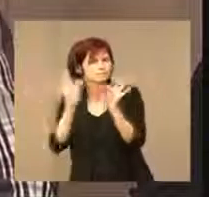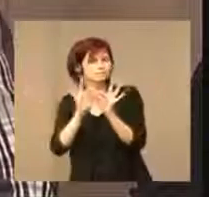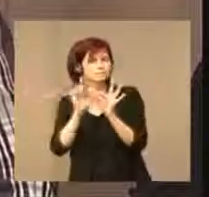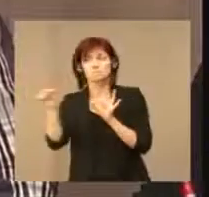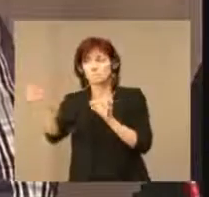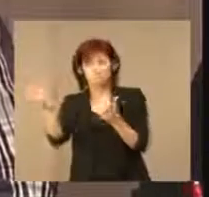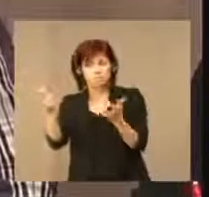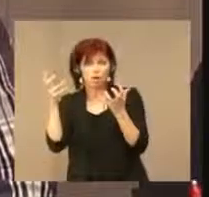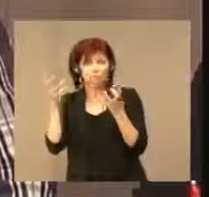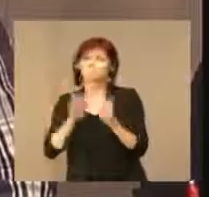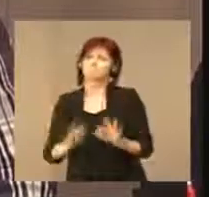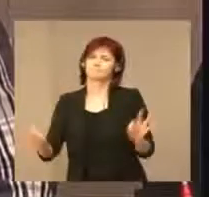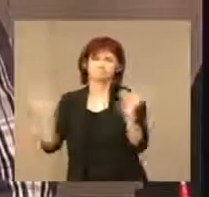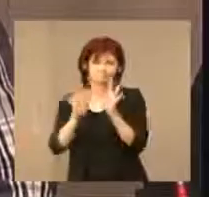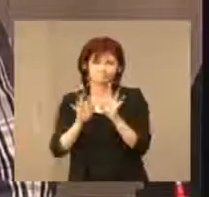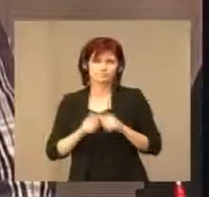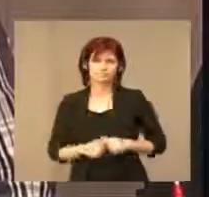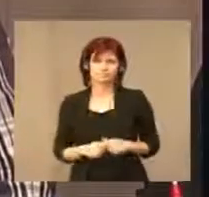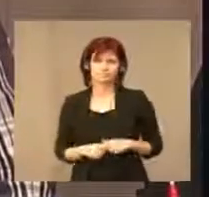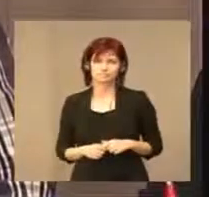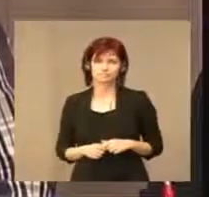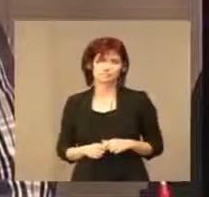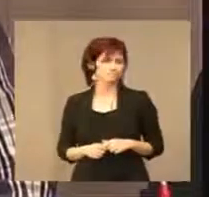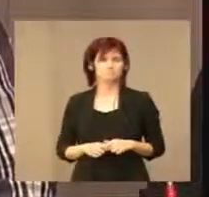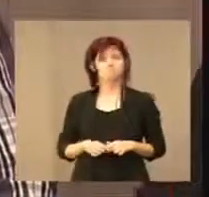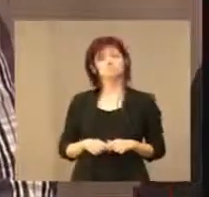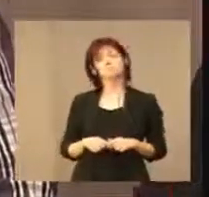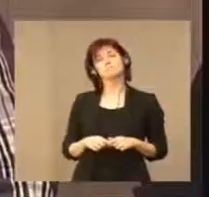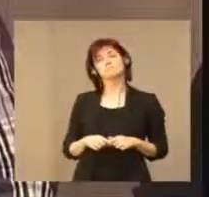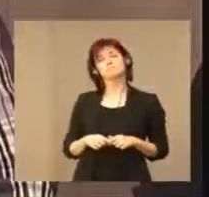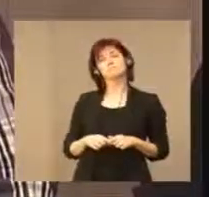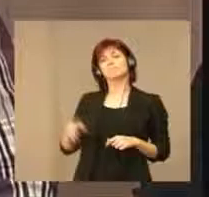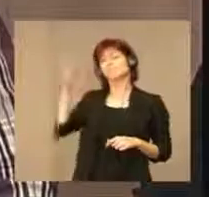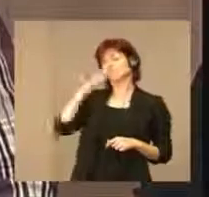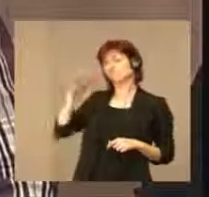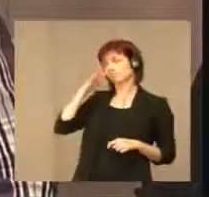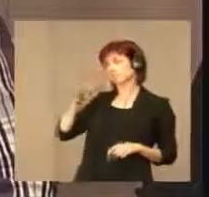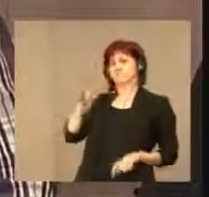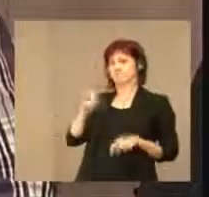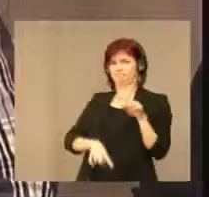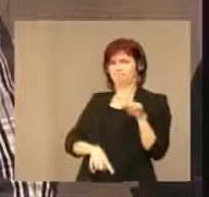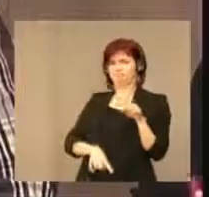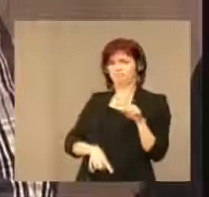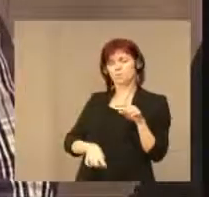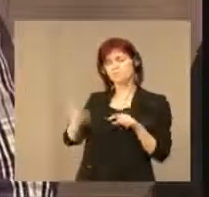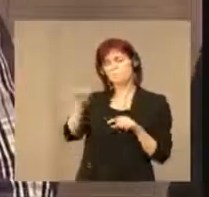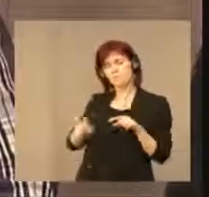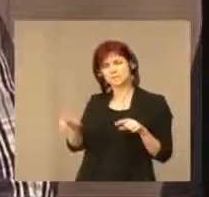wishes is important. And we cannot eliminate that.